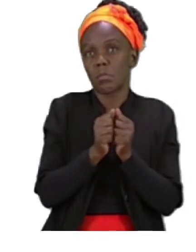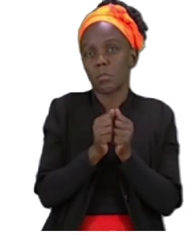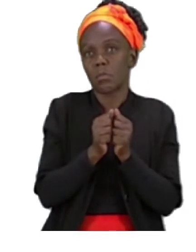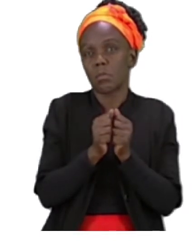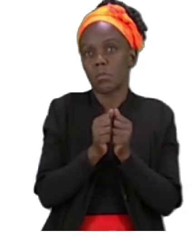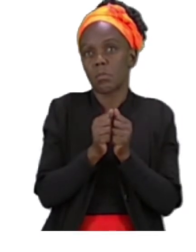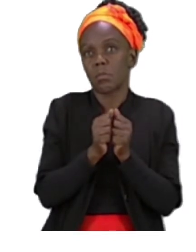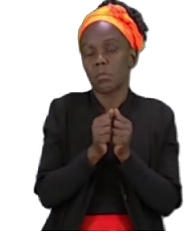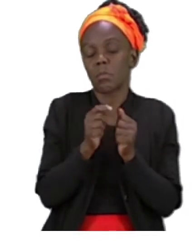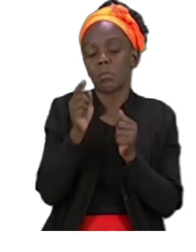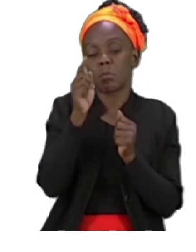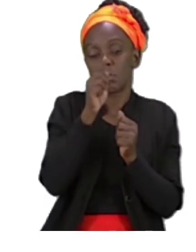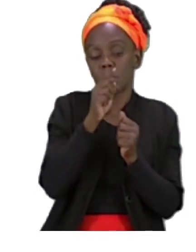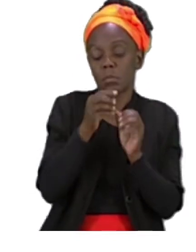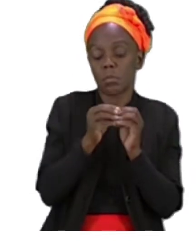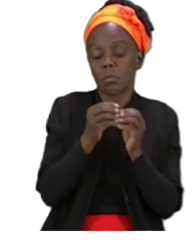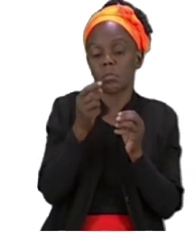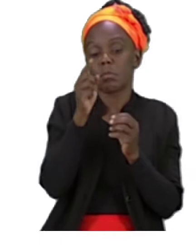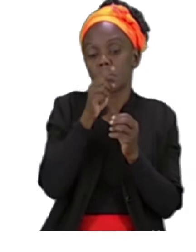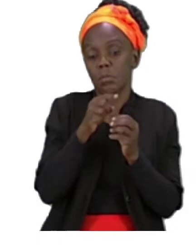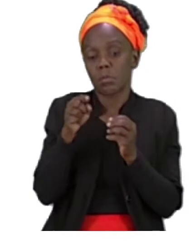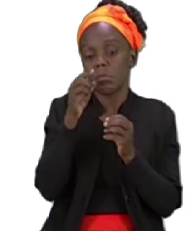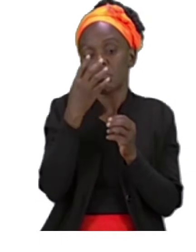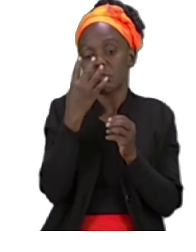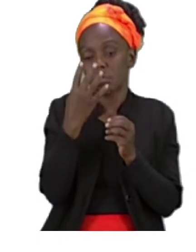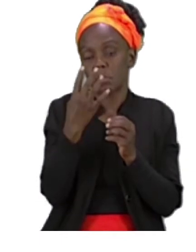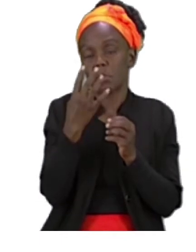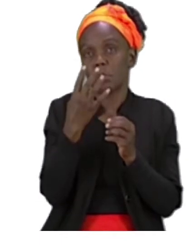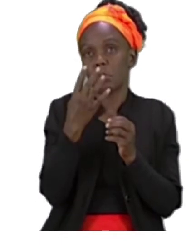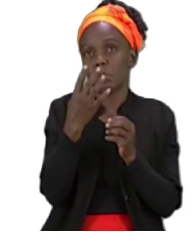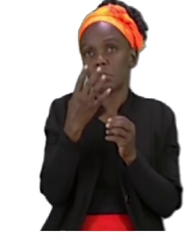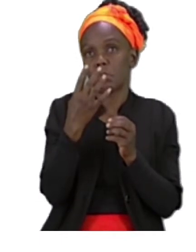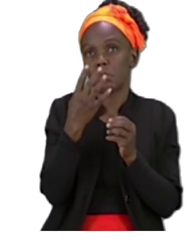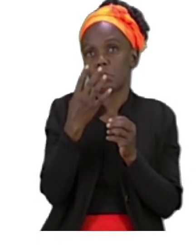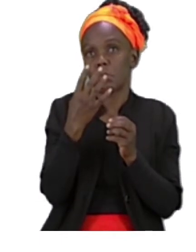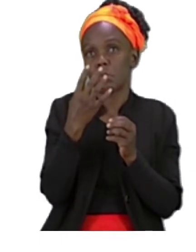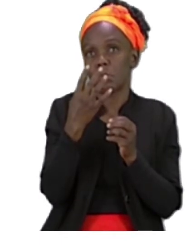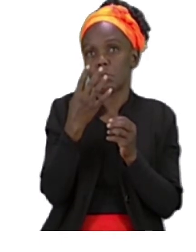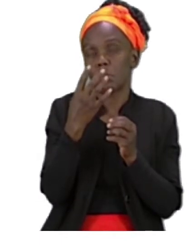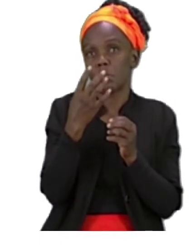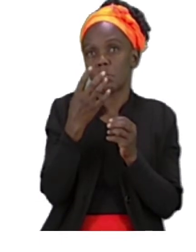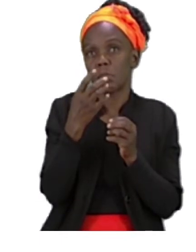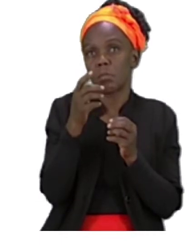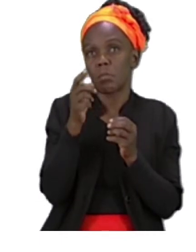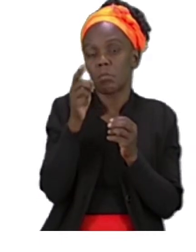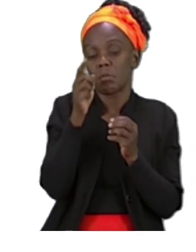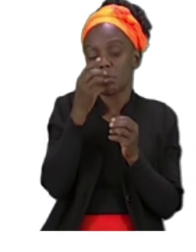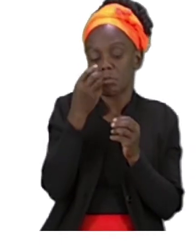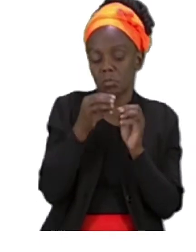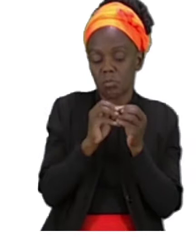circled and you can see that they have drawn 4 dots for the apples. And then the 3 has